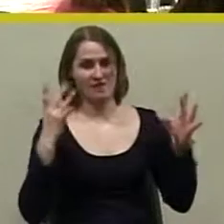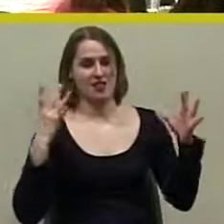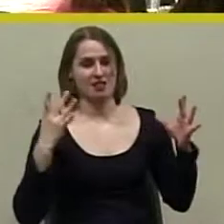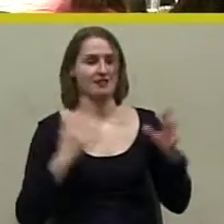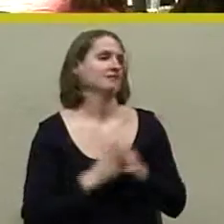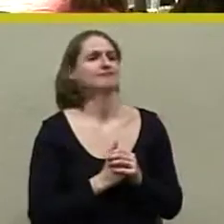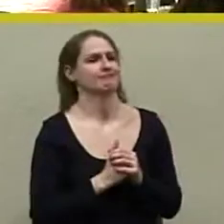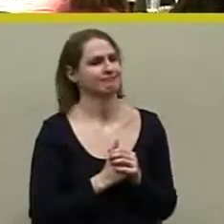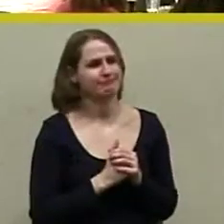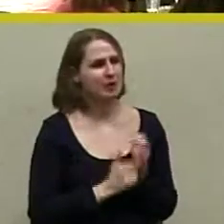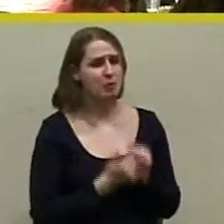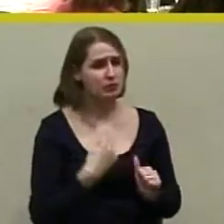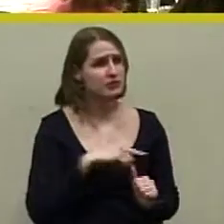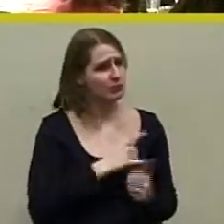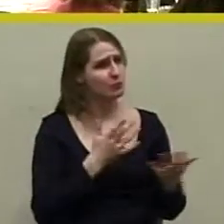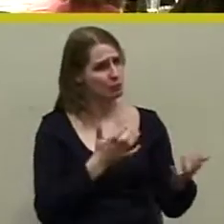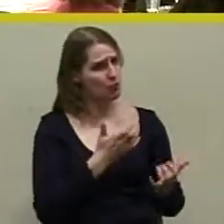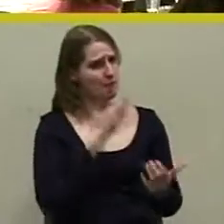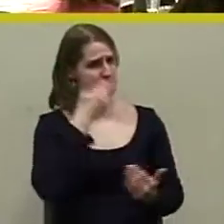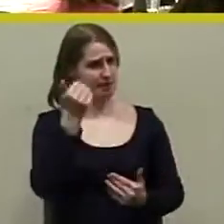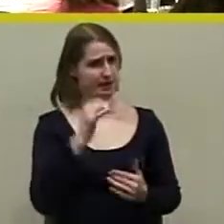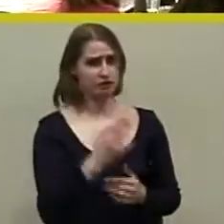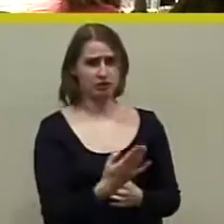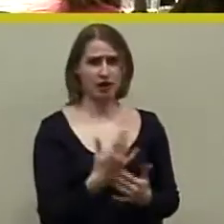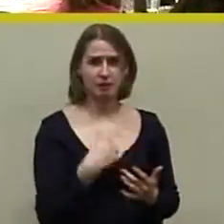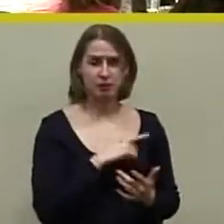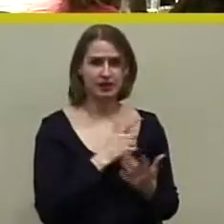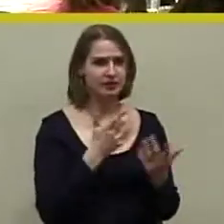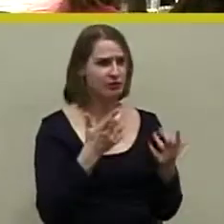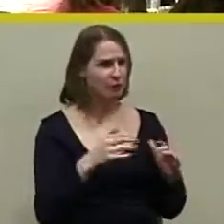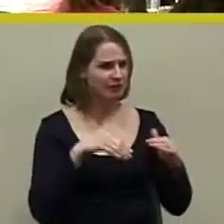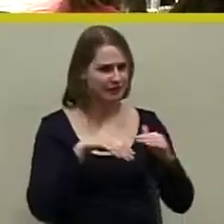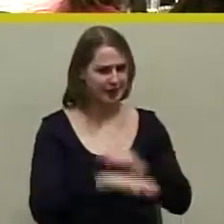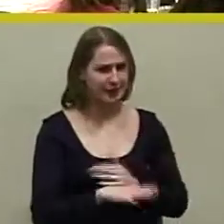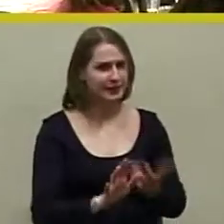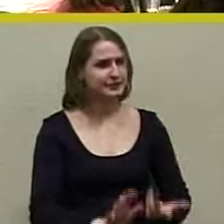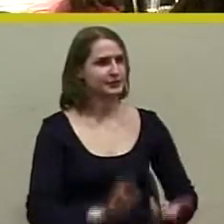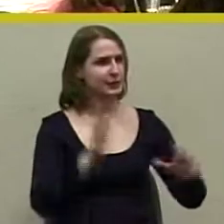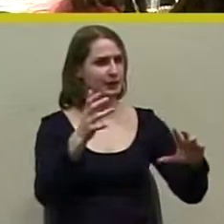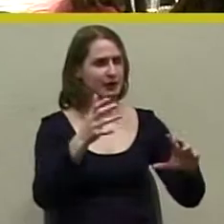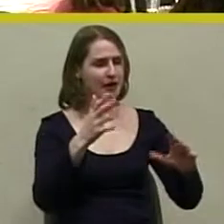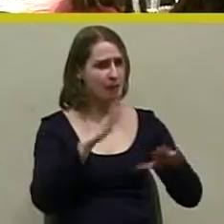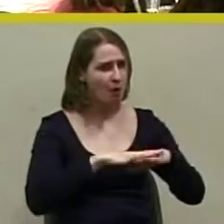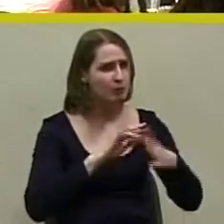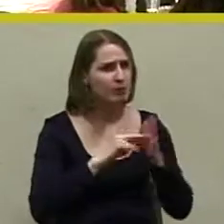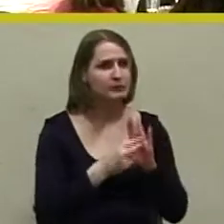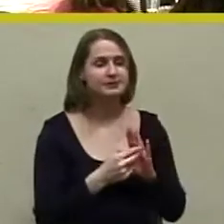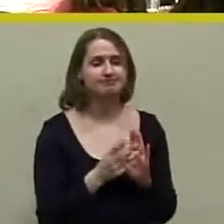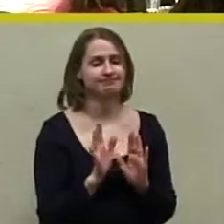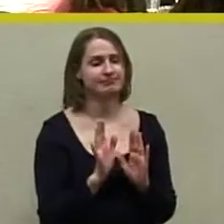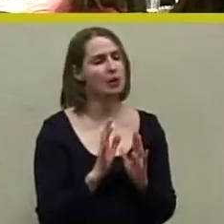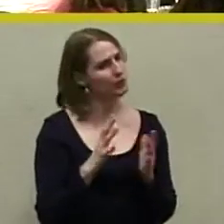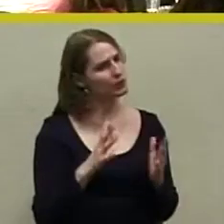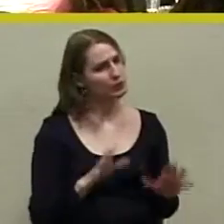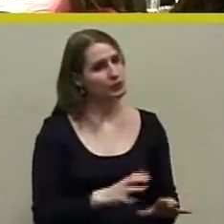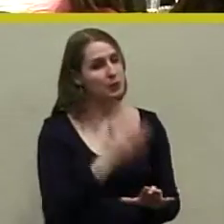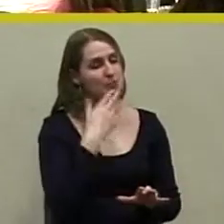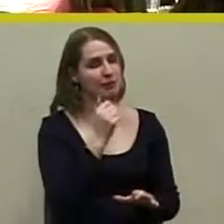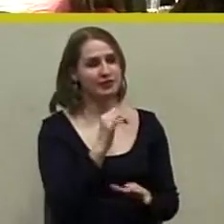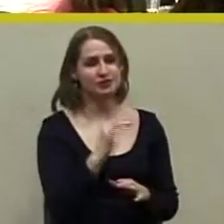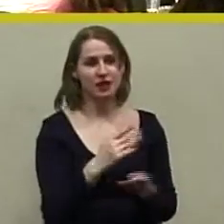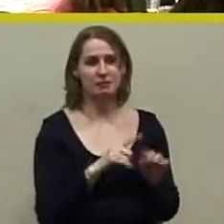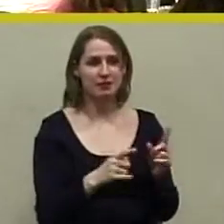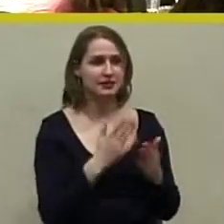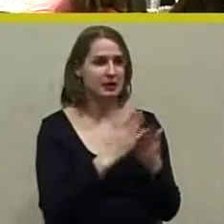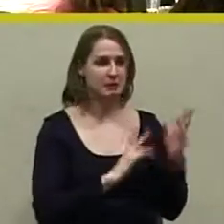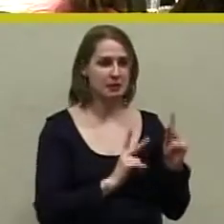Most of us want to do the best job we possibly can. We don't go in there and screw up intentionally. So everybody does the best job they can. The problem is that some people aren't nearly